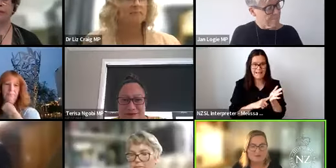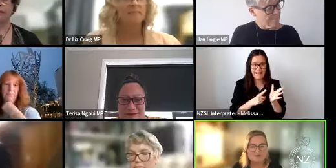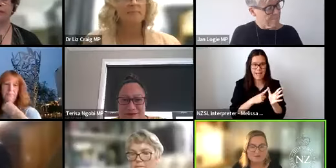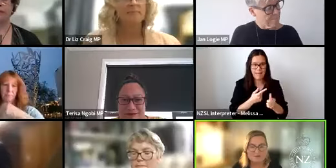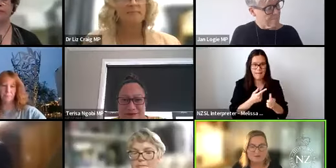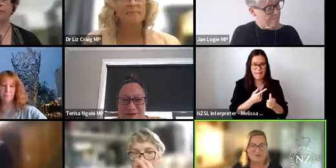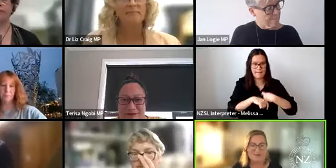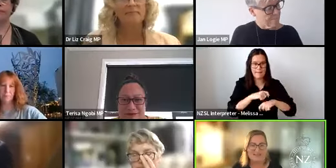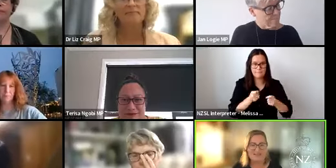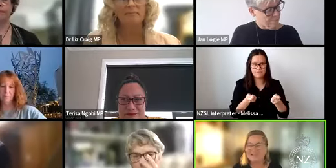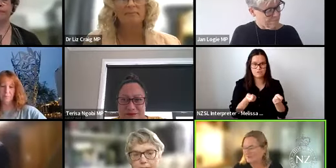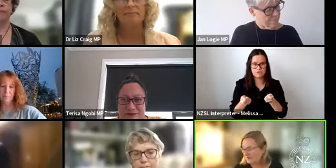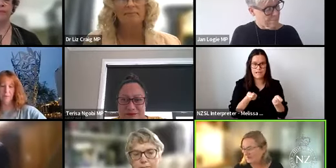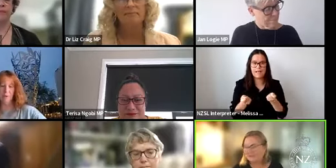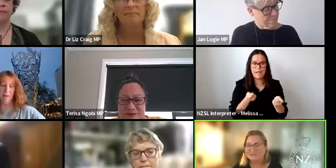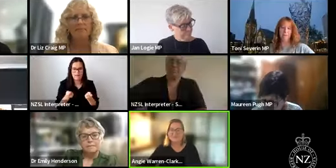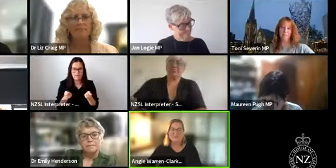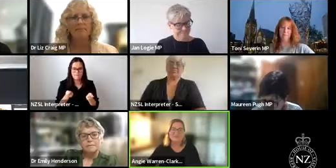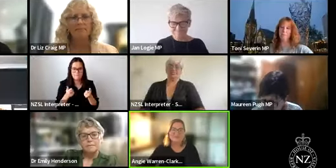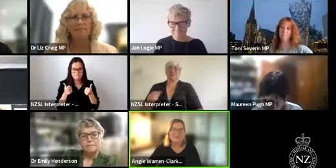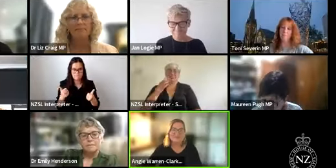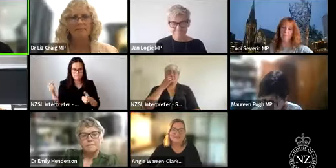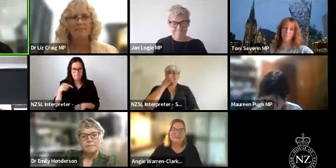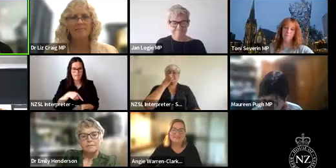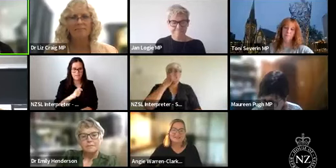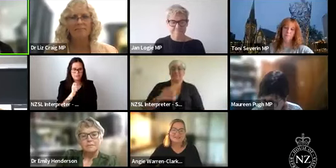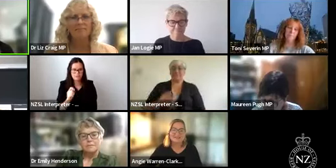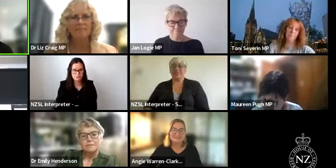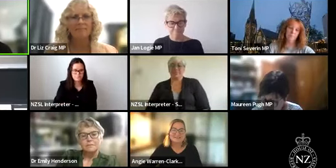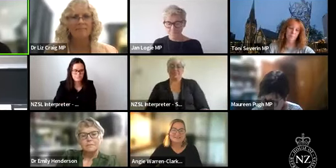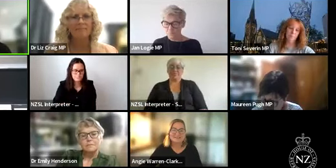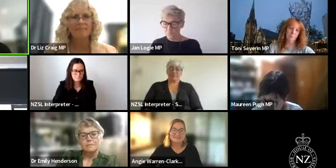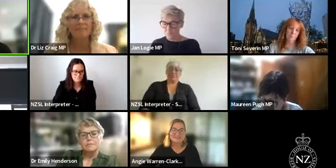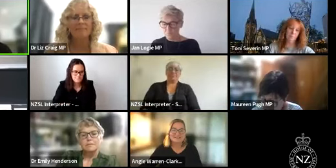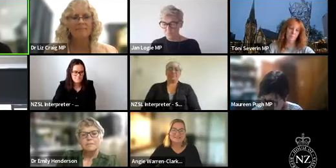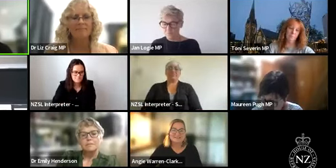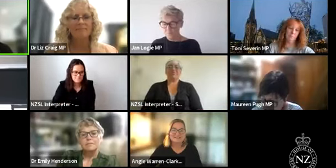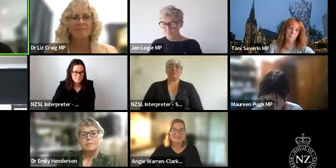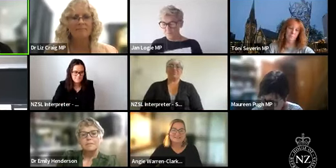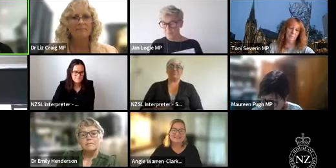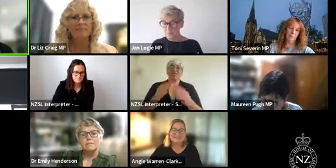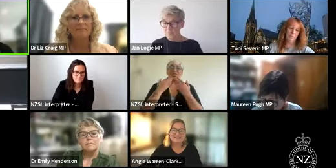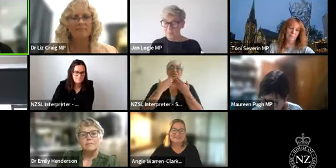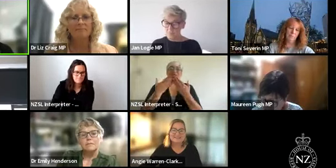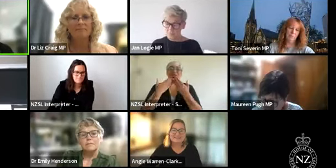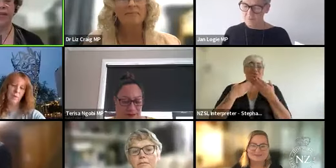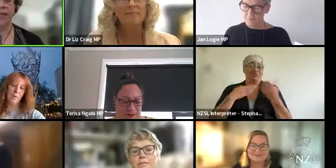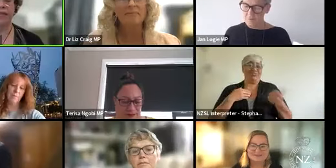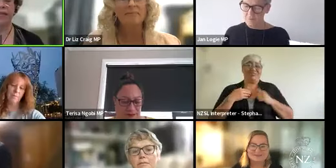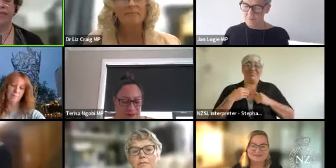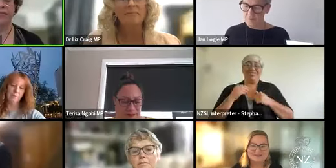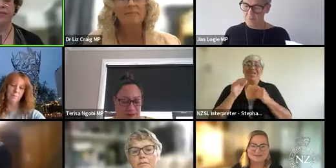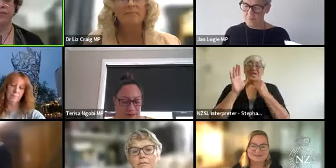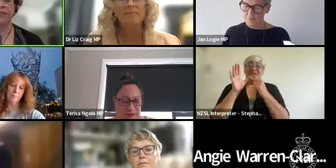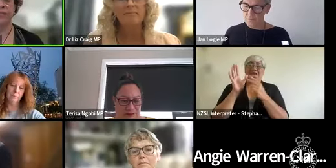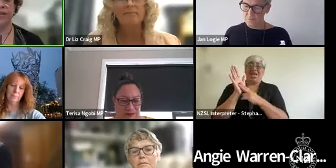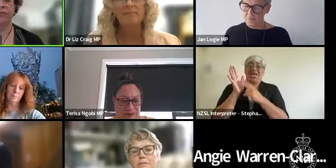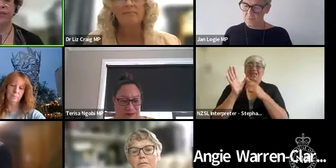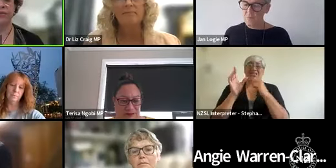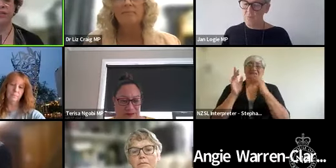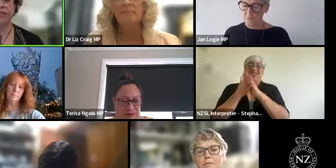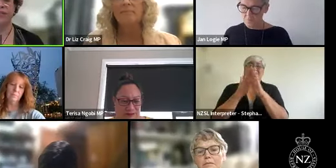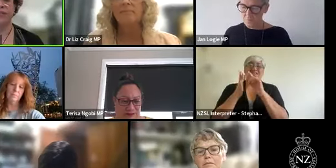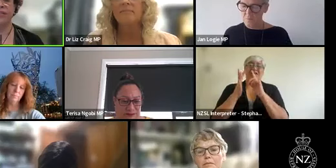I will return shortly. Thank you. Kia ora, Madam Chair. Our next submitter is the Anglican Church